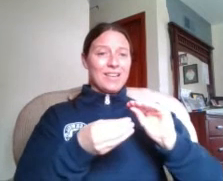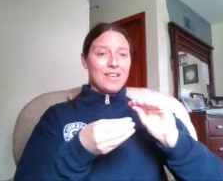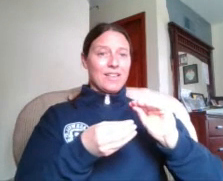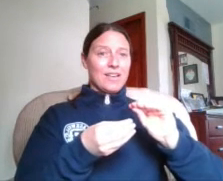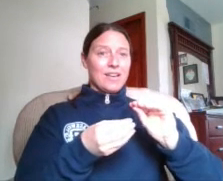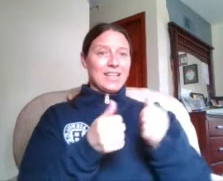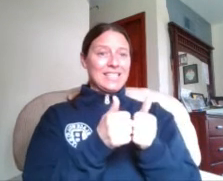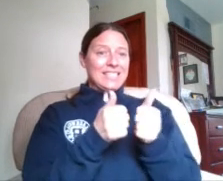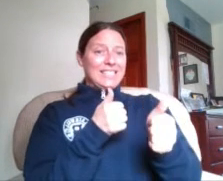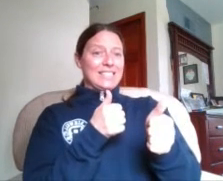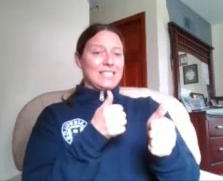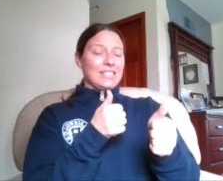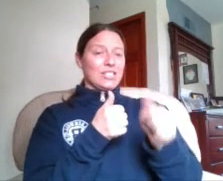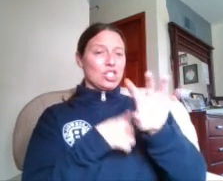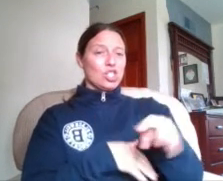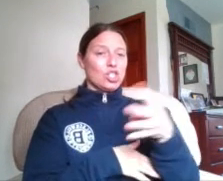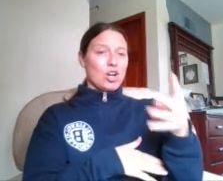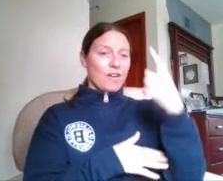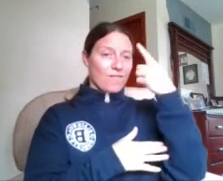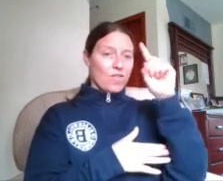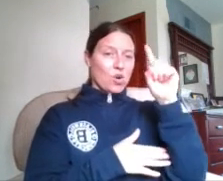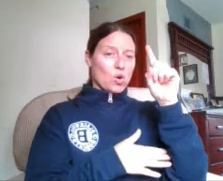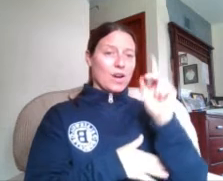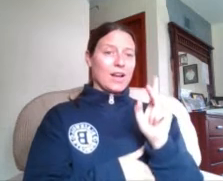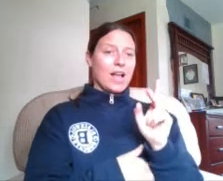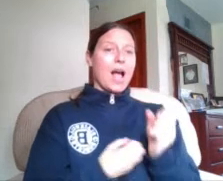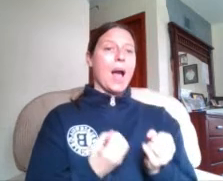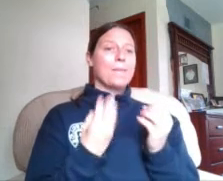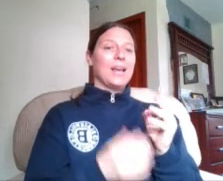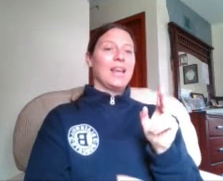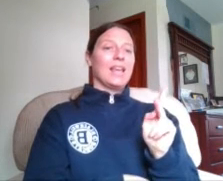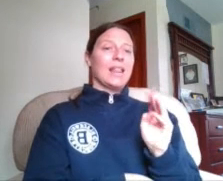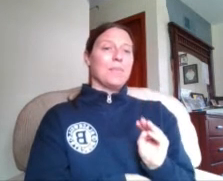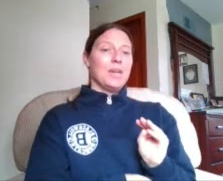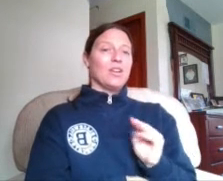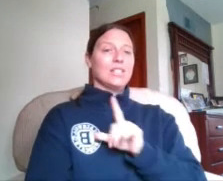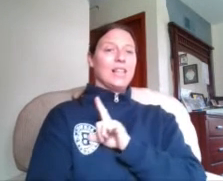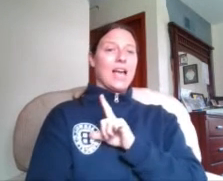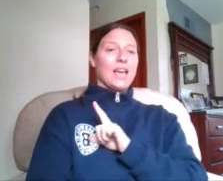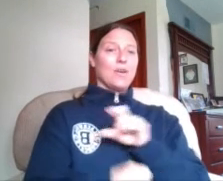for how many kilometers Lionel biked.